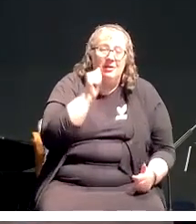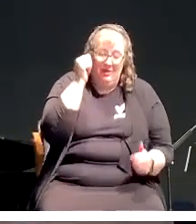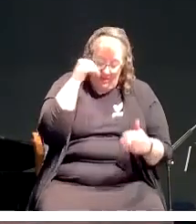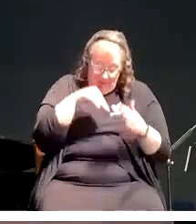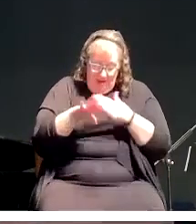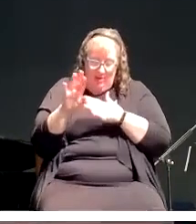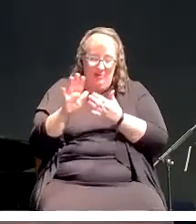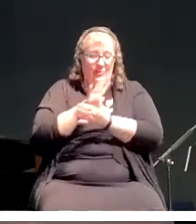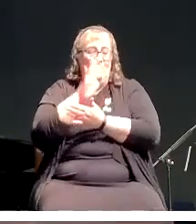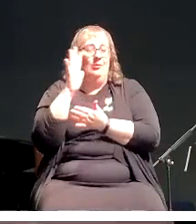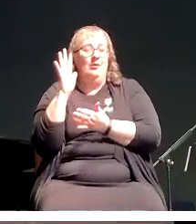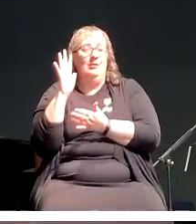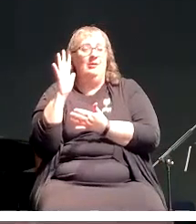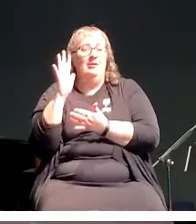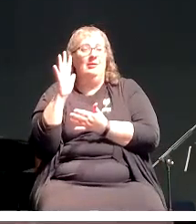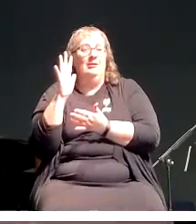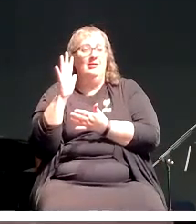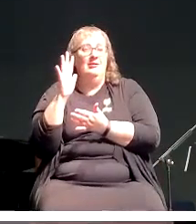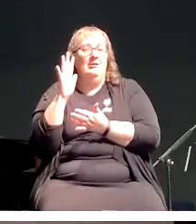his glory.